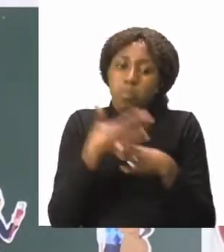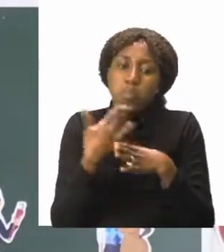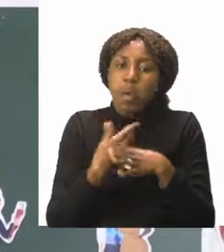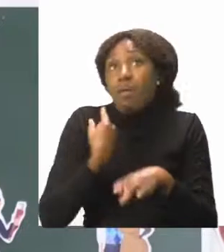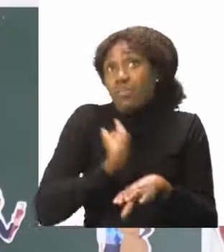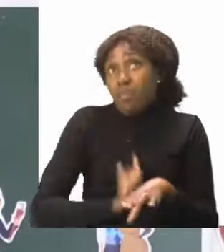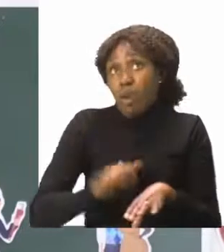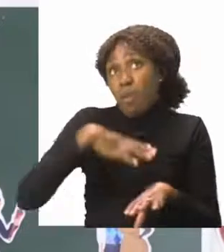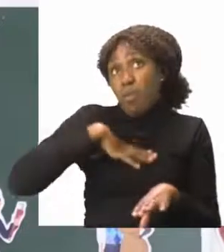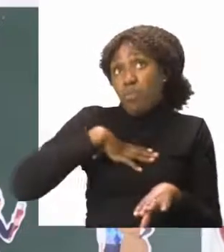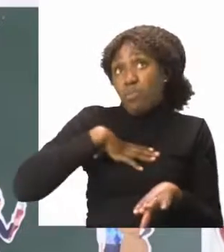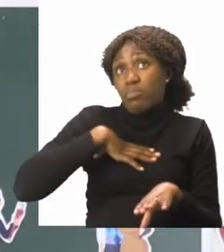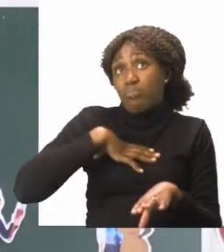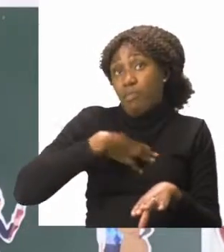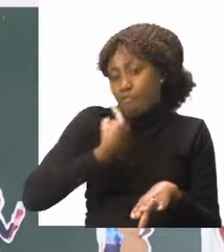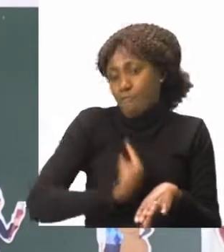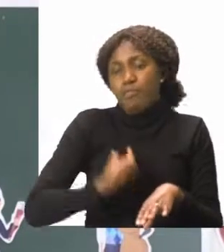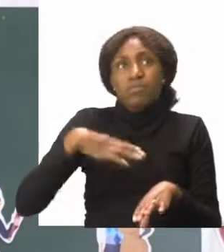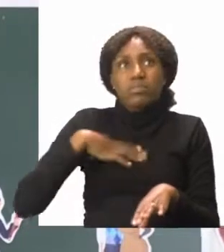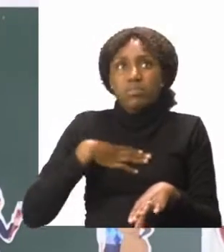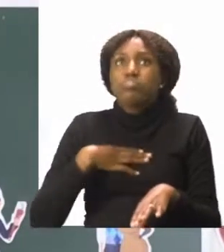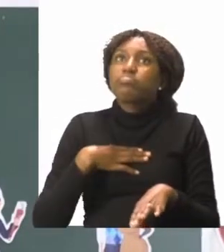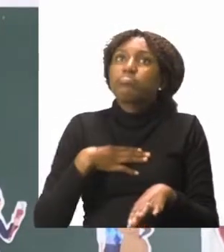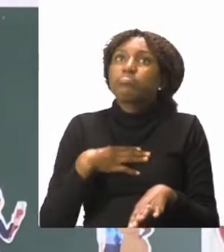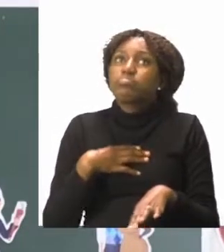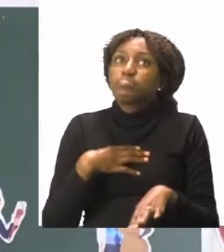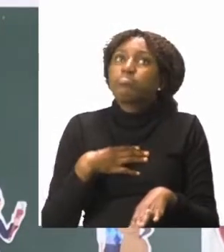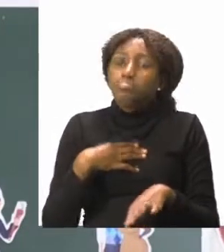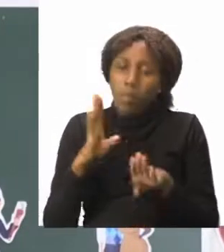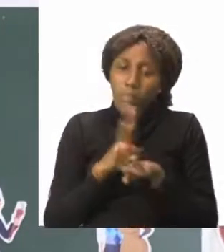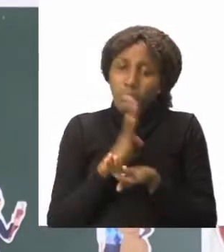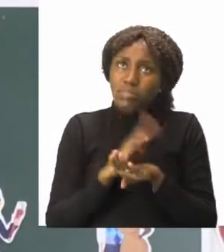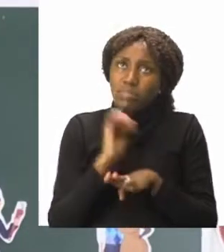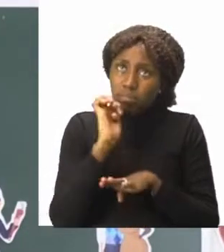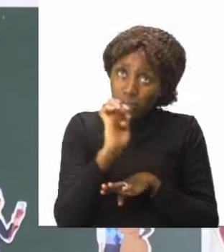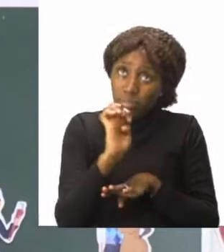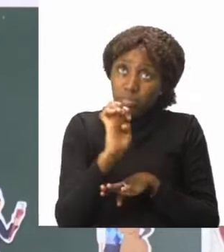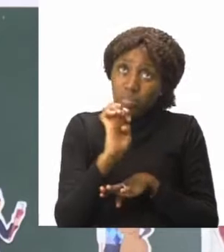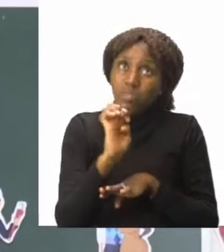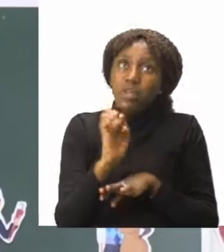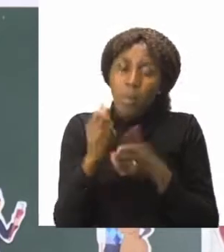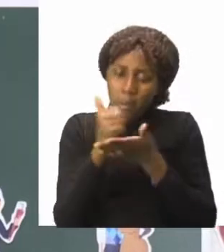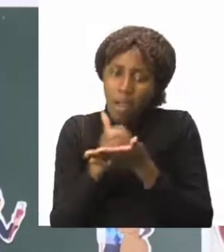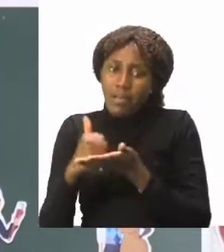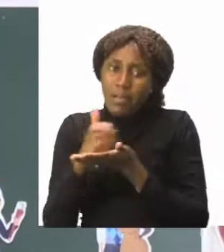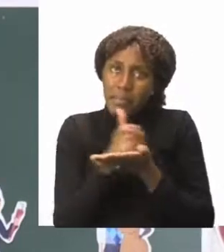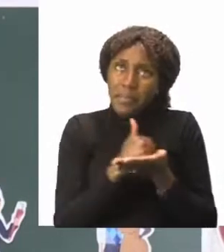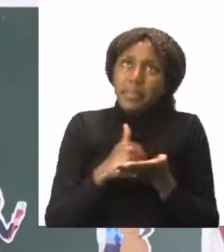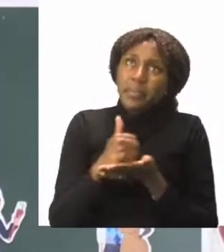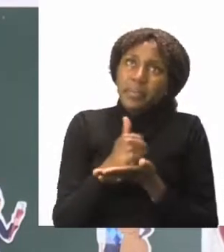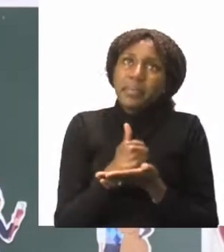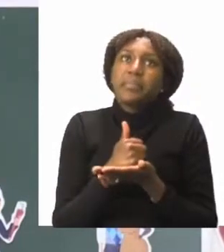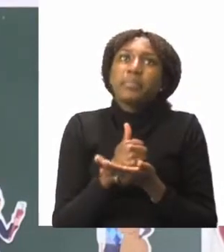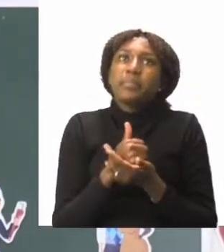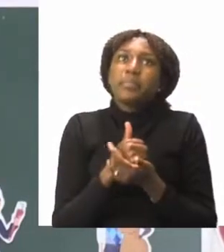self-employed. That person makes sure that whatever business they're doing, it's all about cleaning. Then